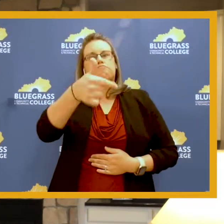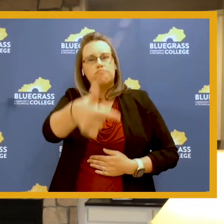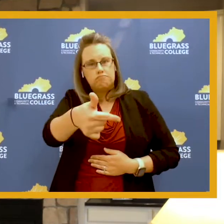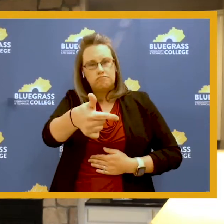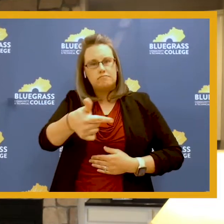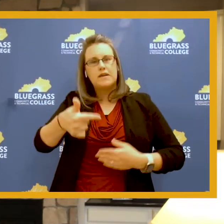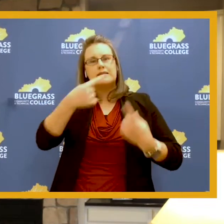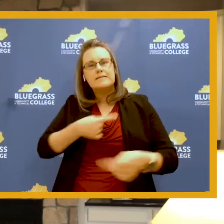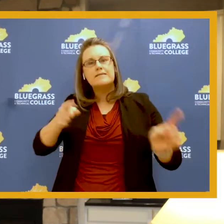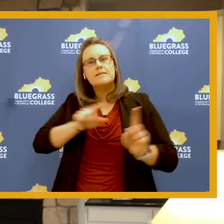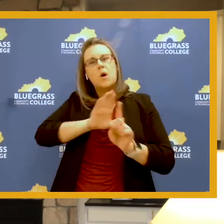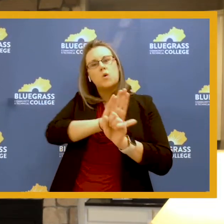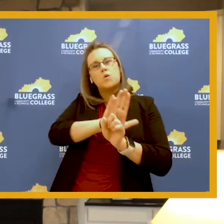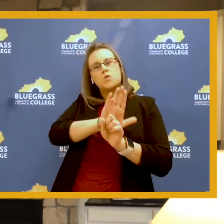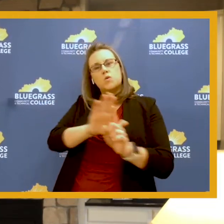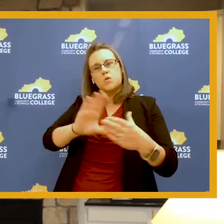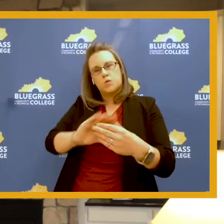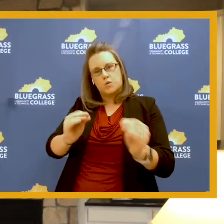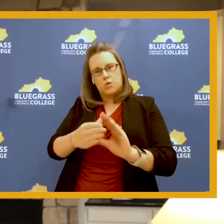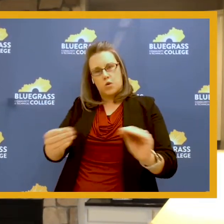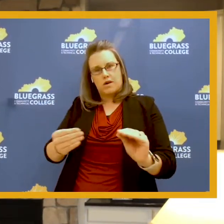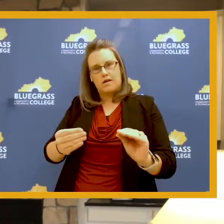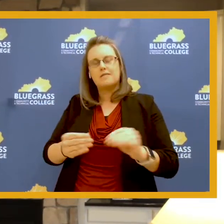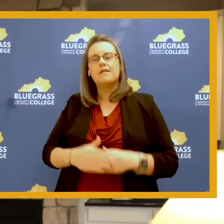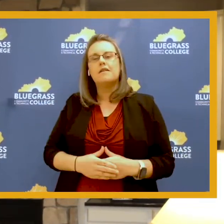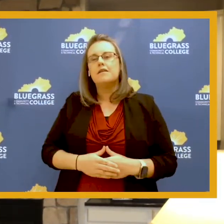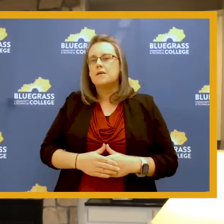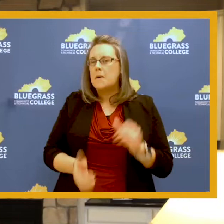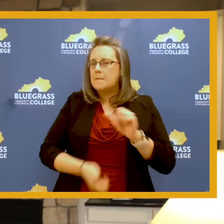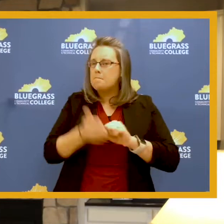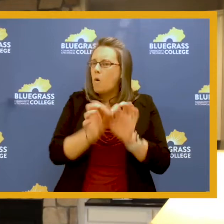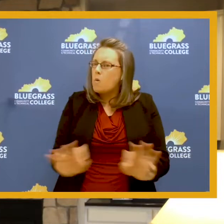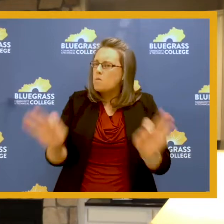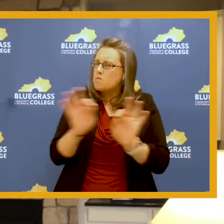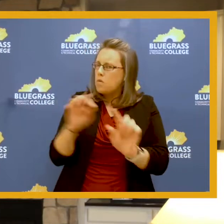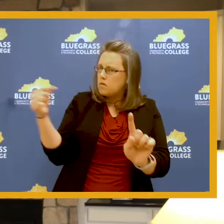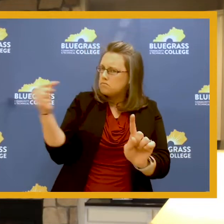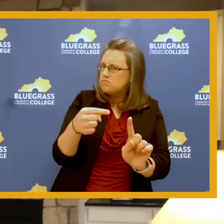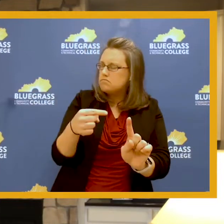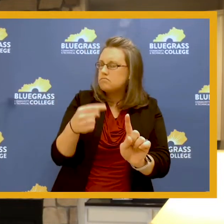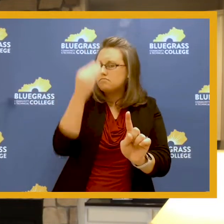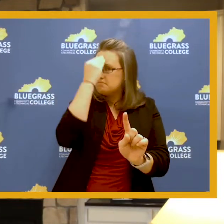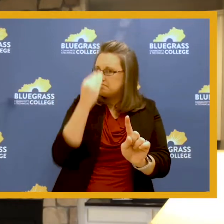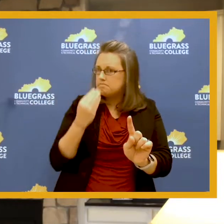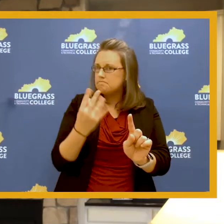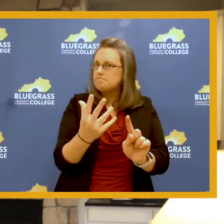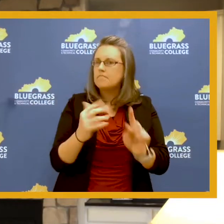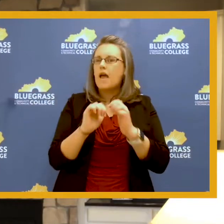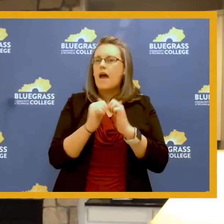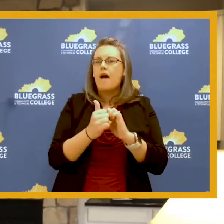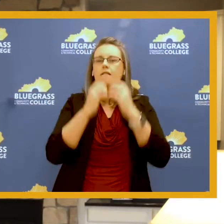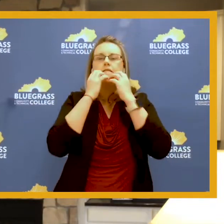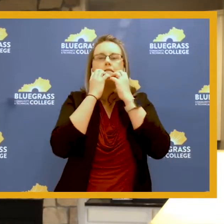tell your story. Let people know how it has mattered to you. But more than anything else, I want